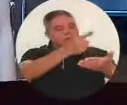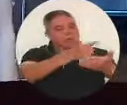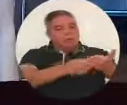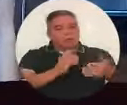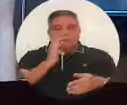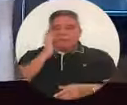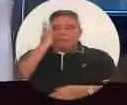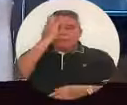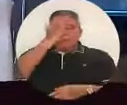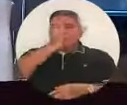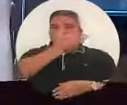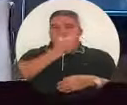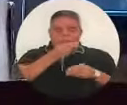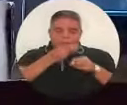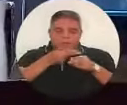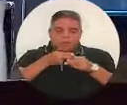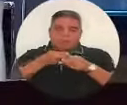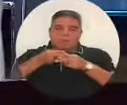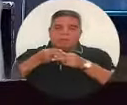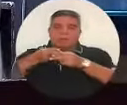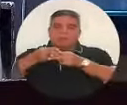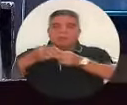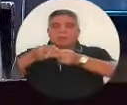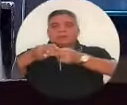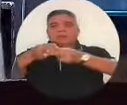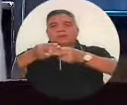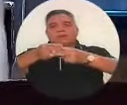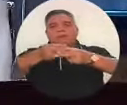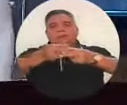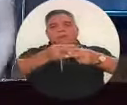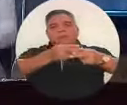Jesus, what a beautiful